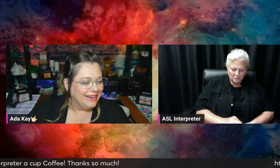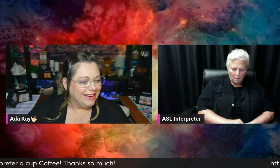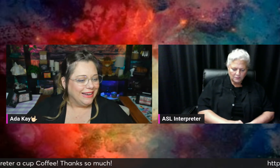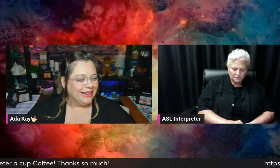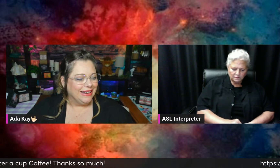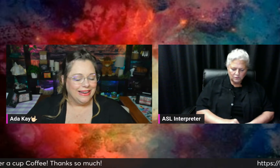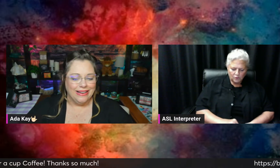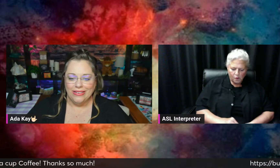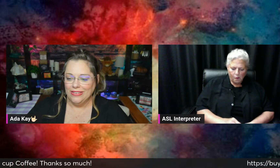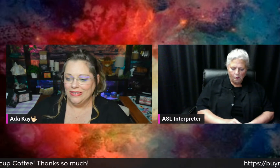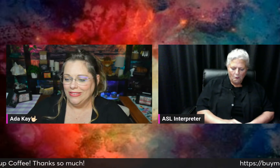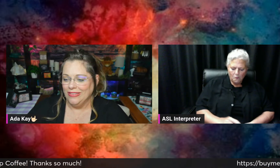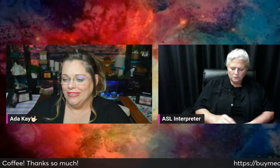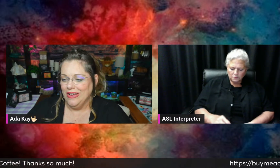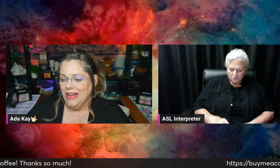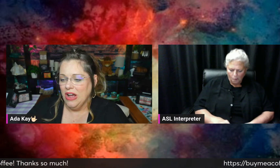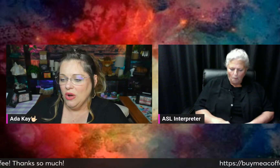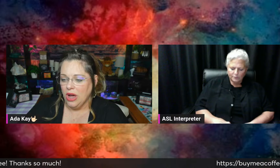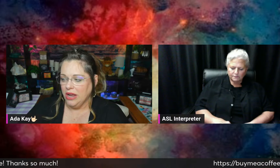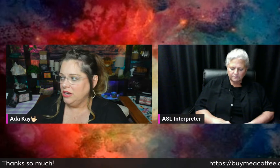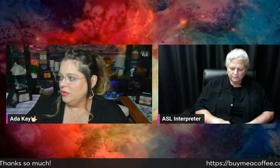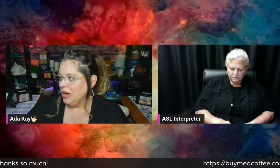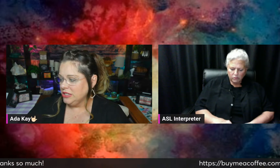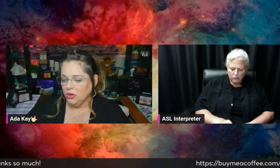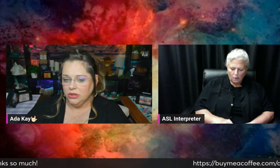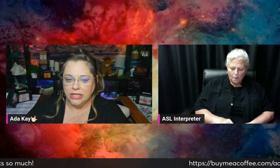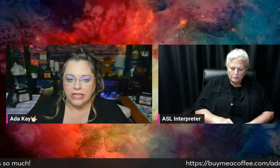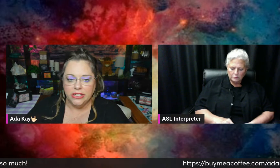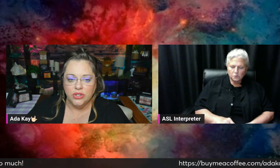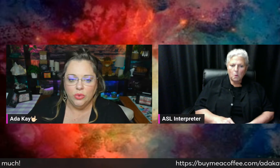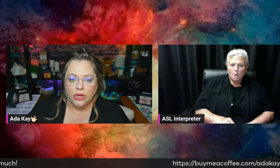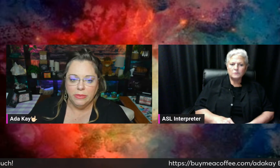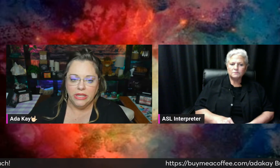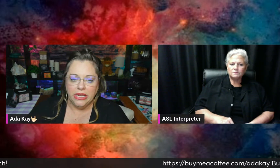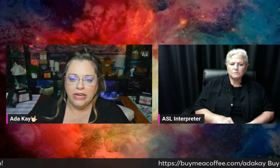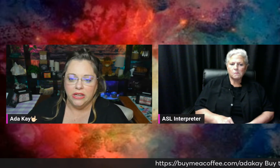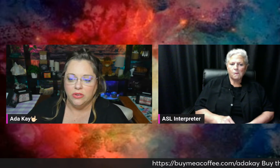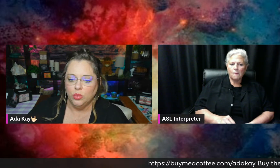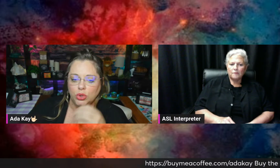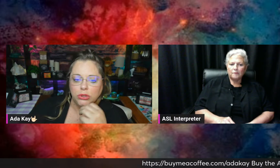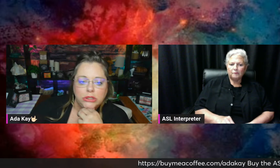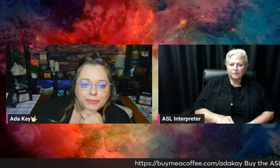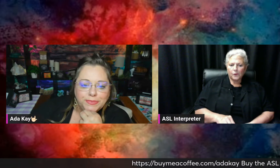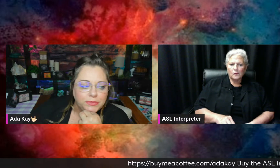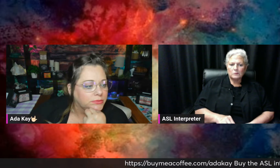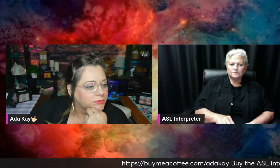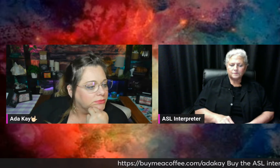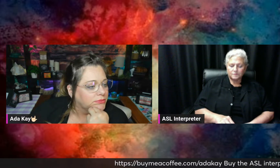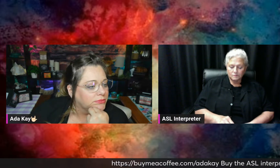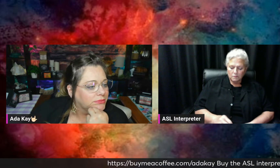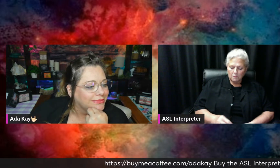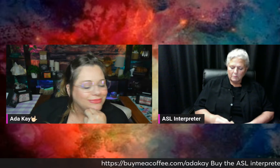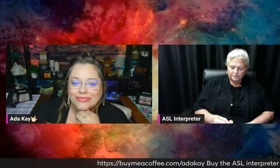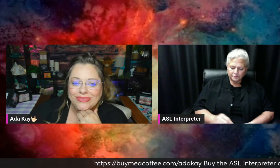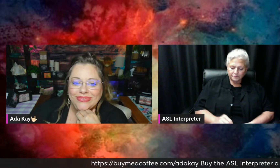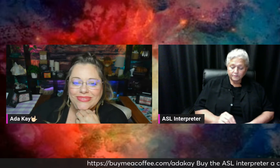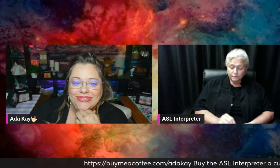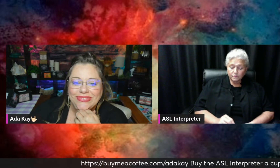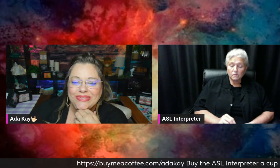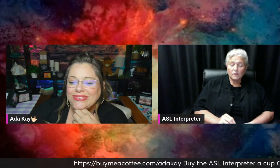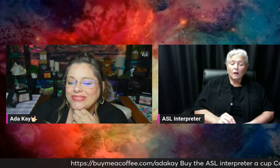My good Southern drawl. Oh, I know. I talk like that too when I'm in that neck of the woods.